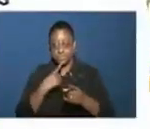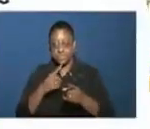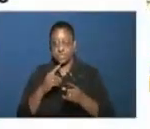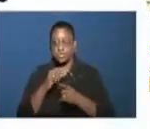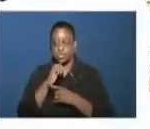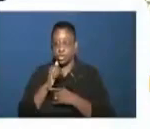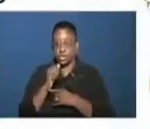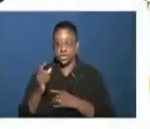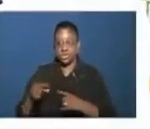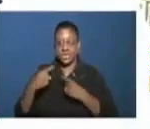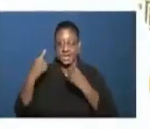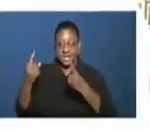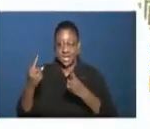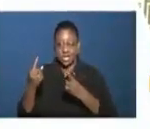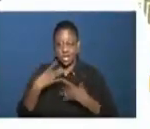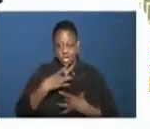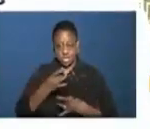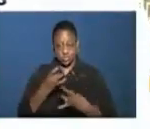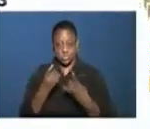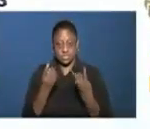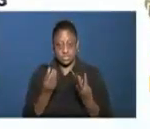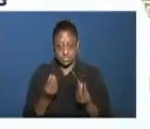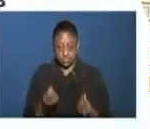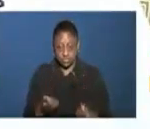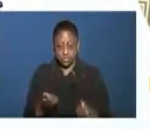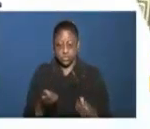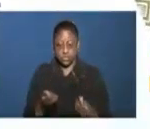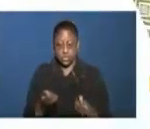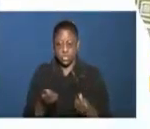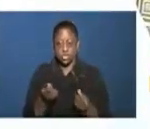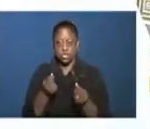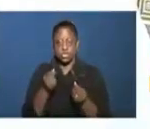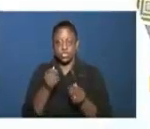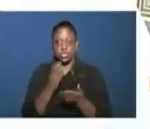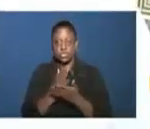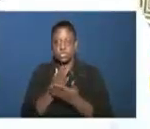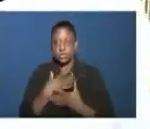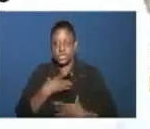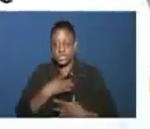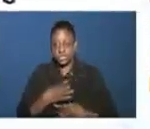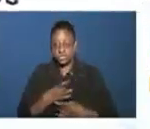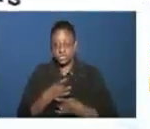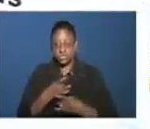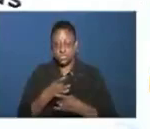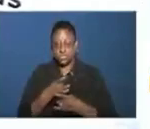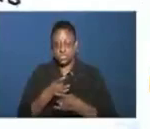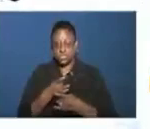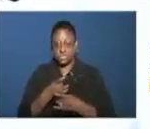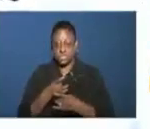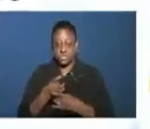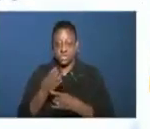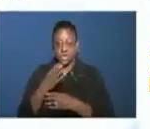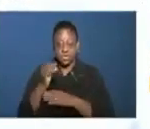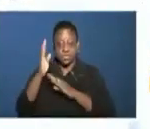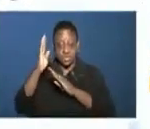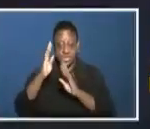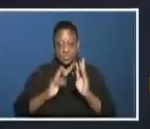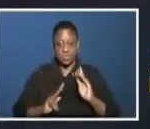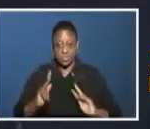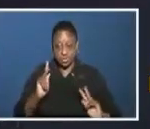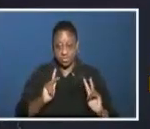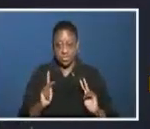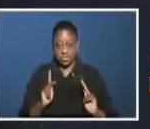allow the interest of a few to trump the national interest, and we will act in the best interest of the Bahamian